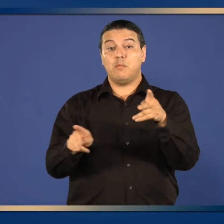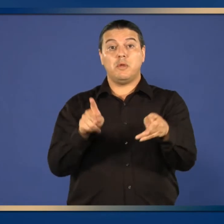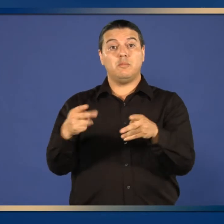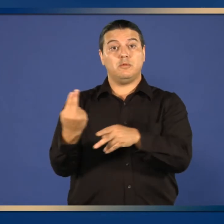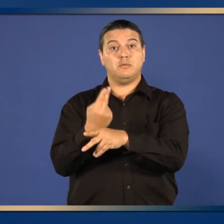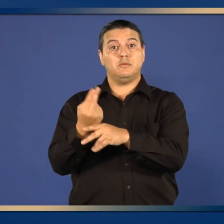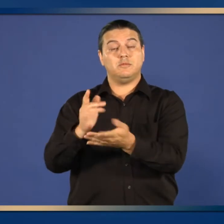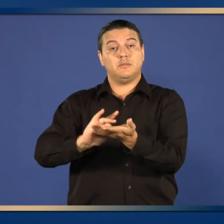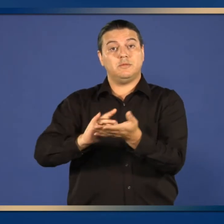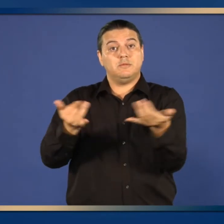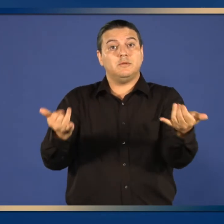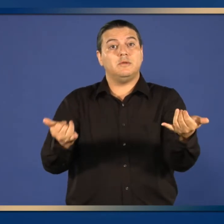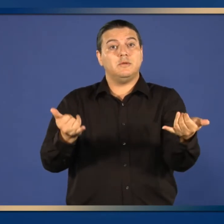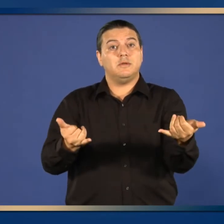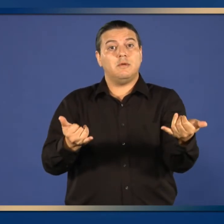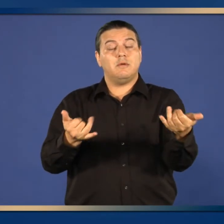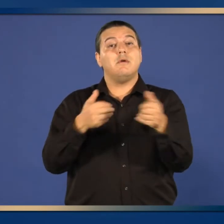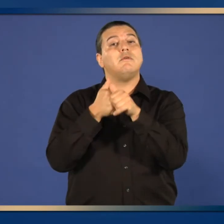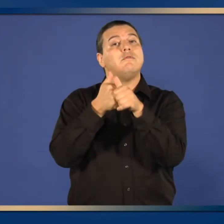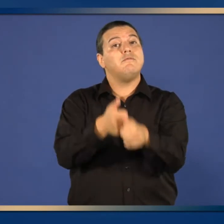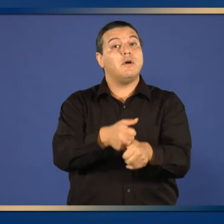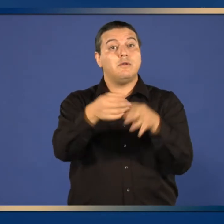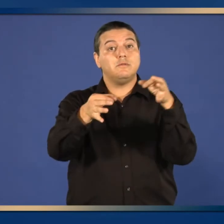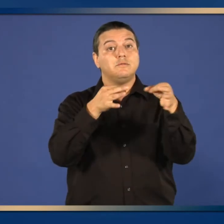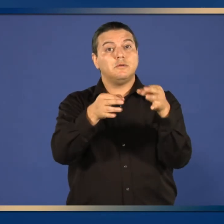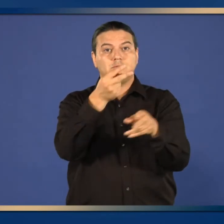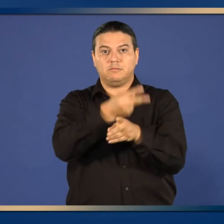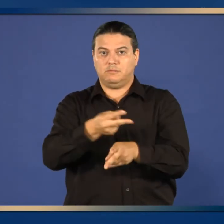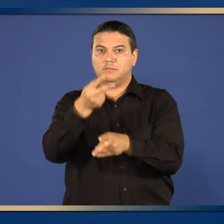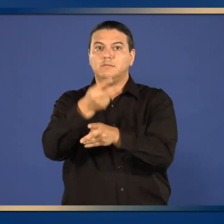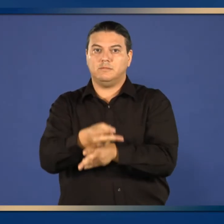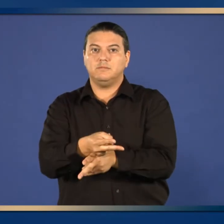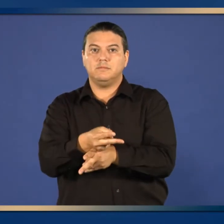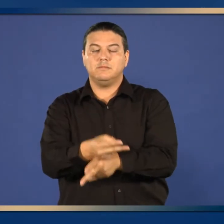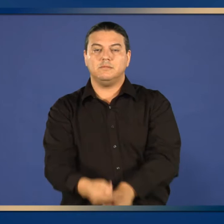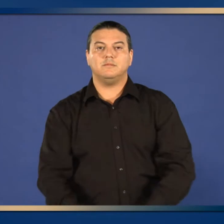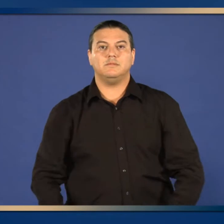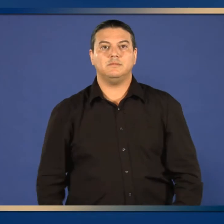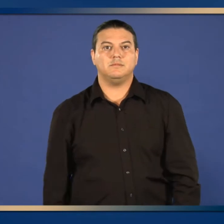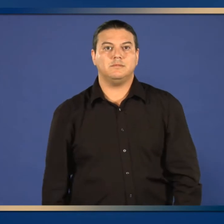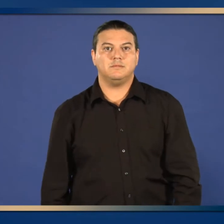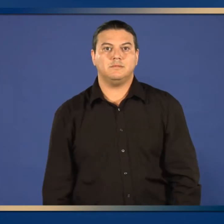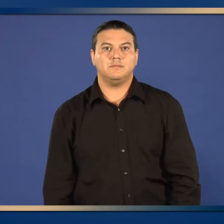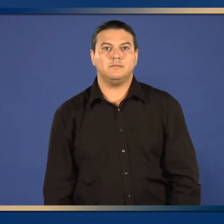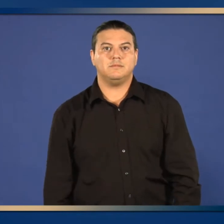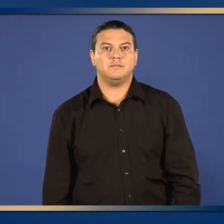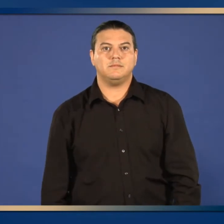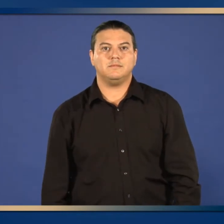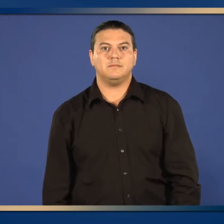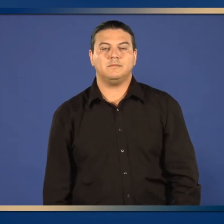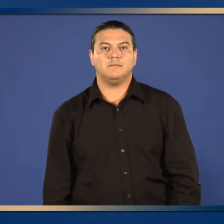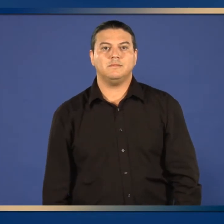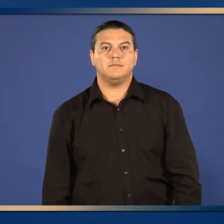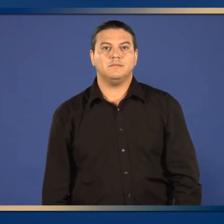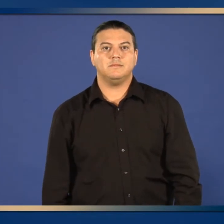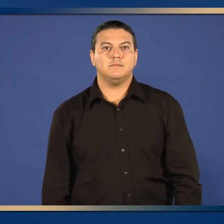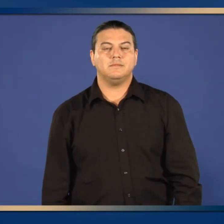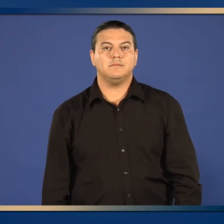Those receiving medicine today should follow all the instructions that are given carefully.